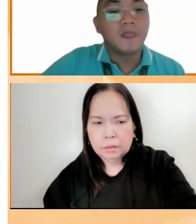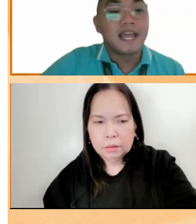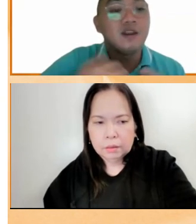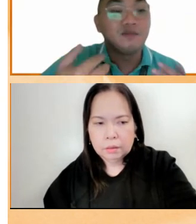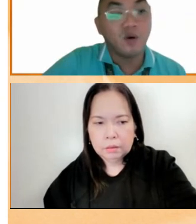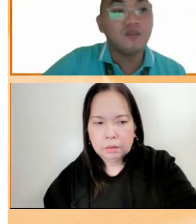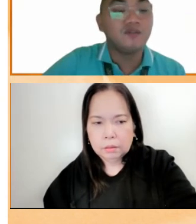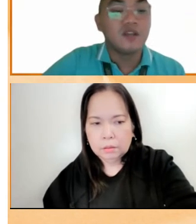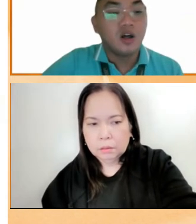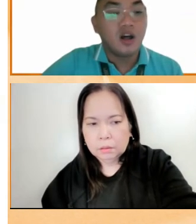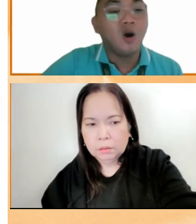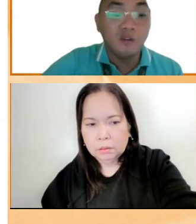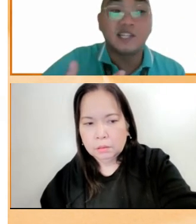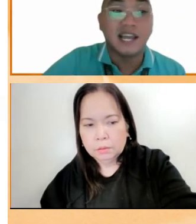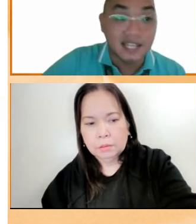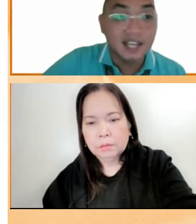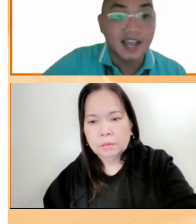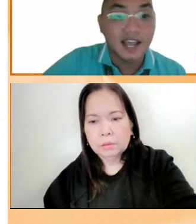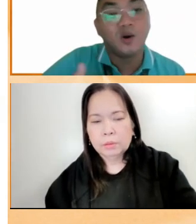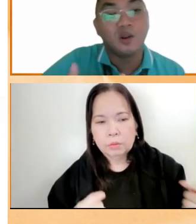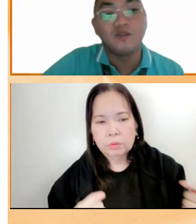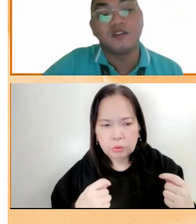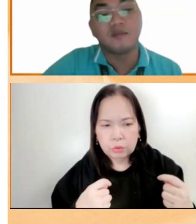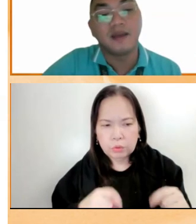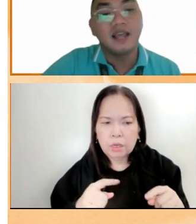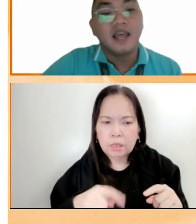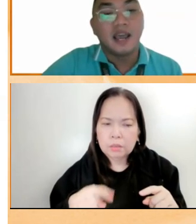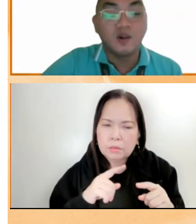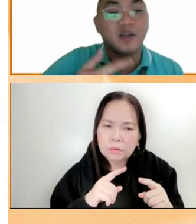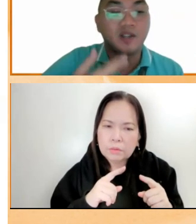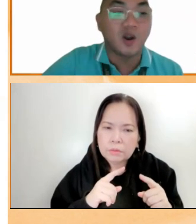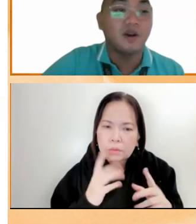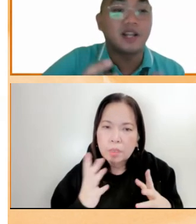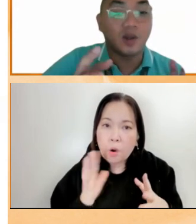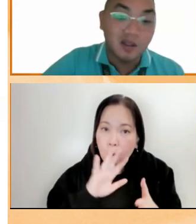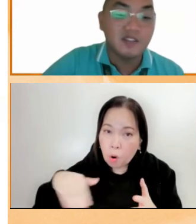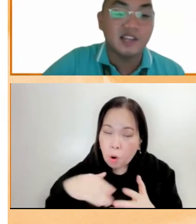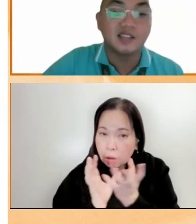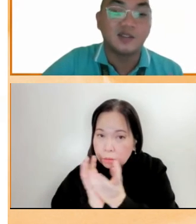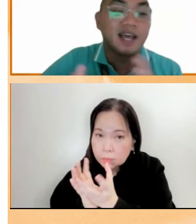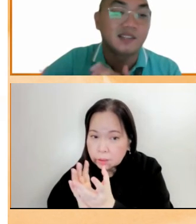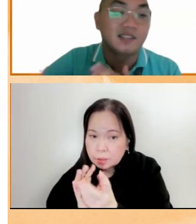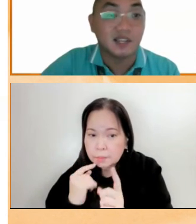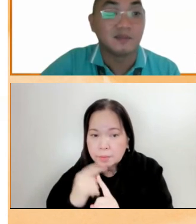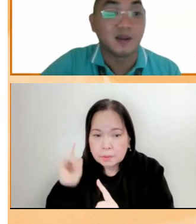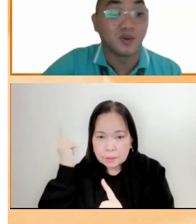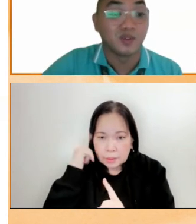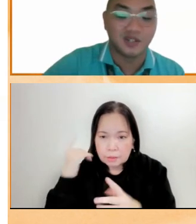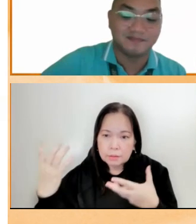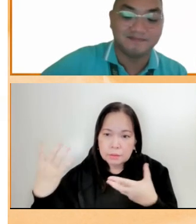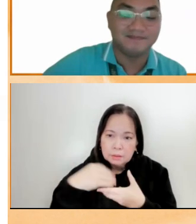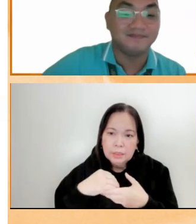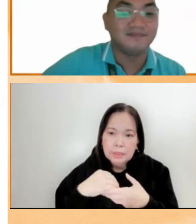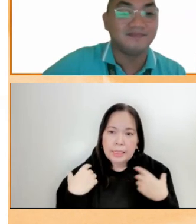to involve a whole of society and the whole of government, and also incorporate all of this into the health systems